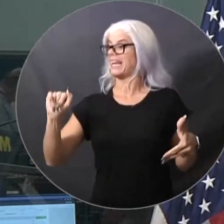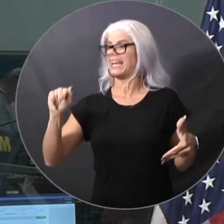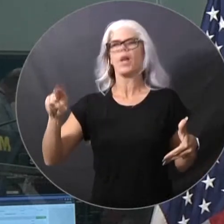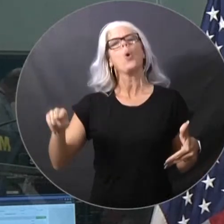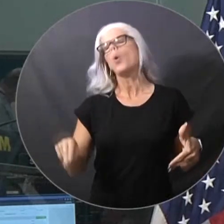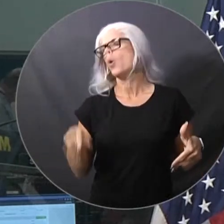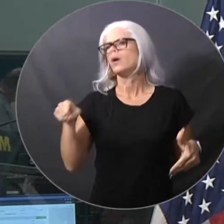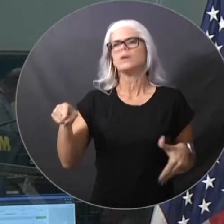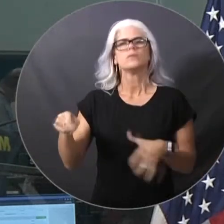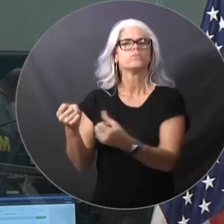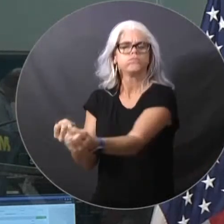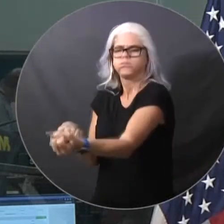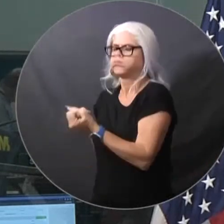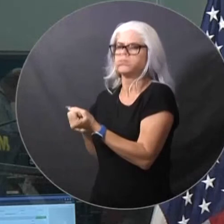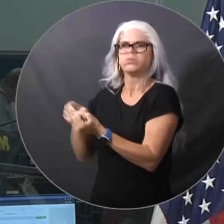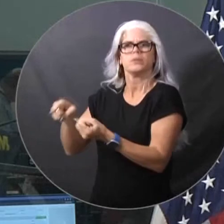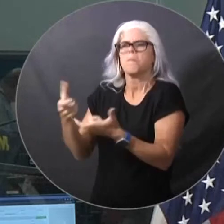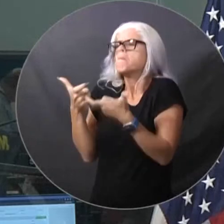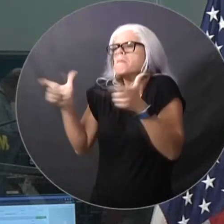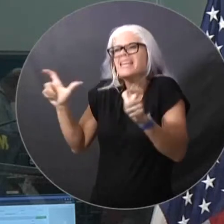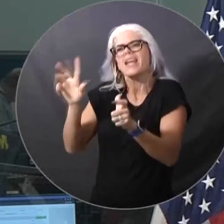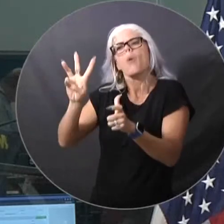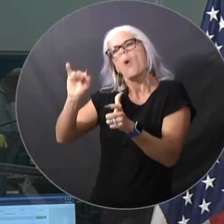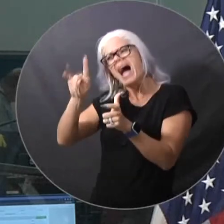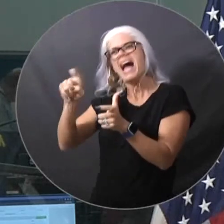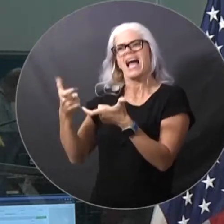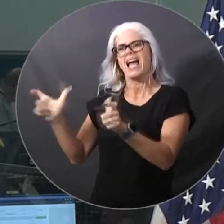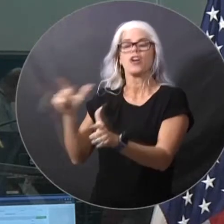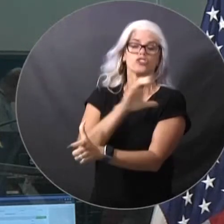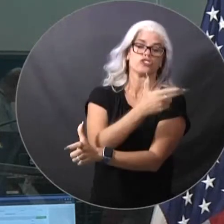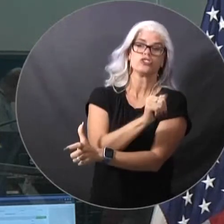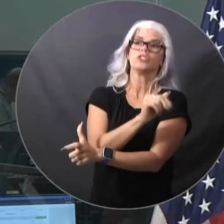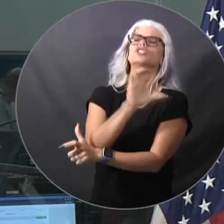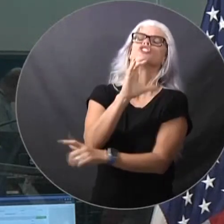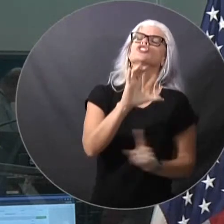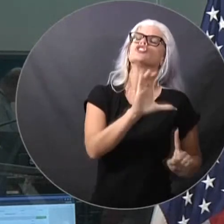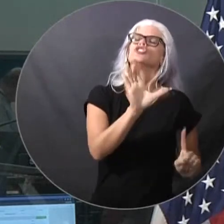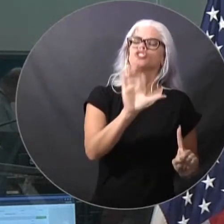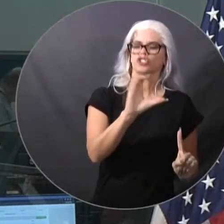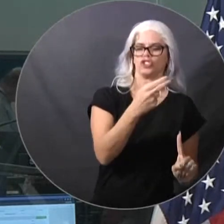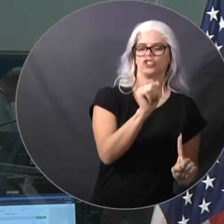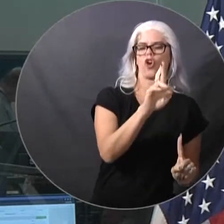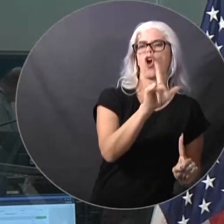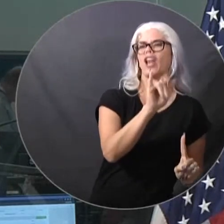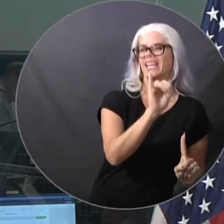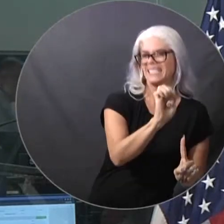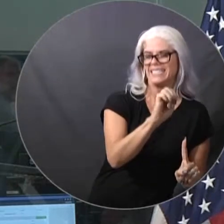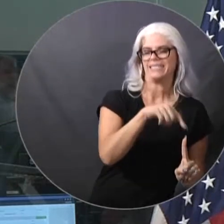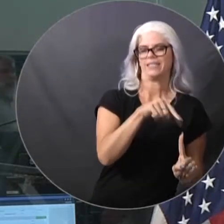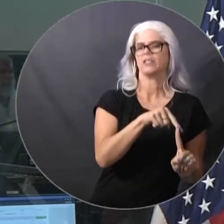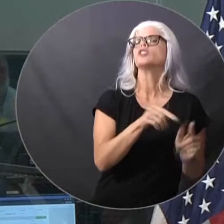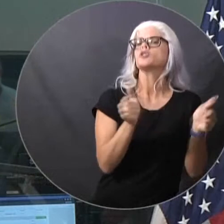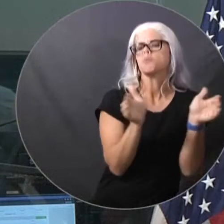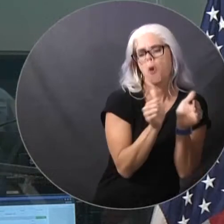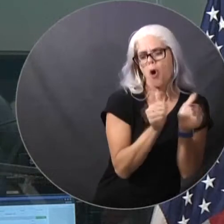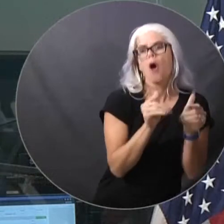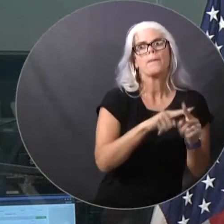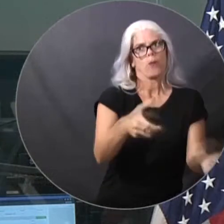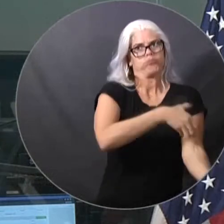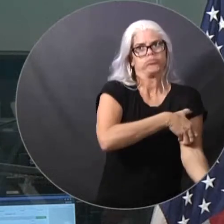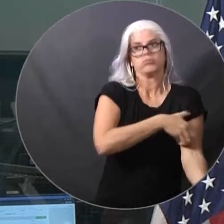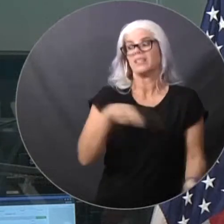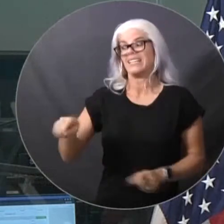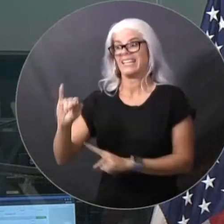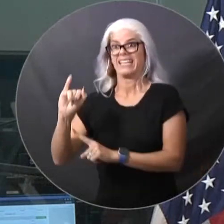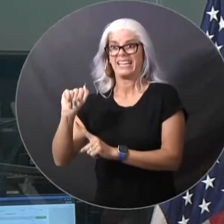in, but Charlie was much smaller. So this is a big one, and I think we all know there's going to be major impacts.